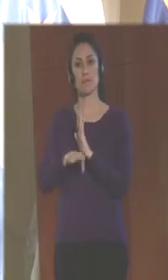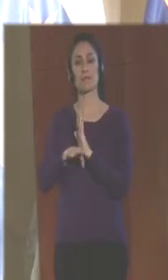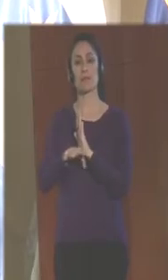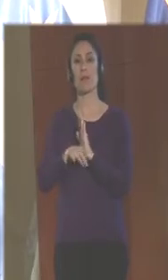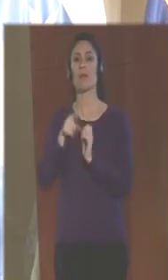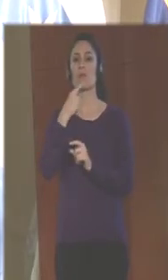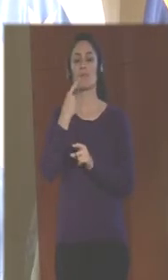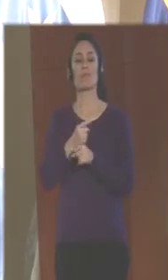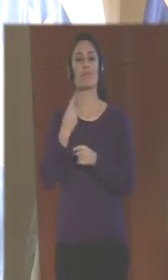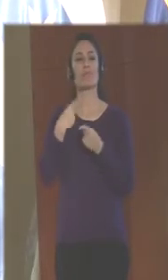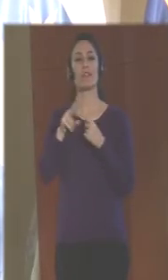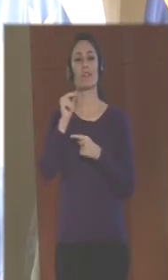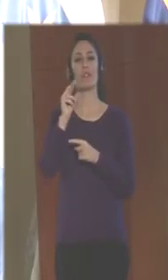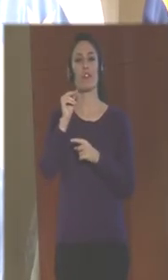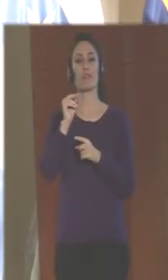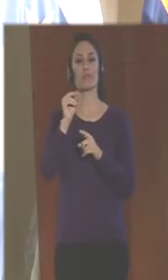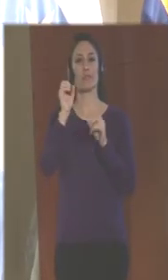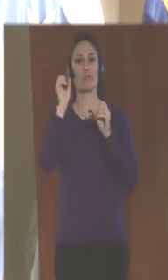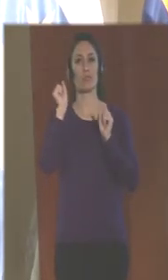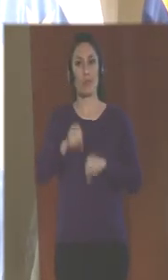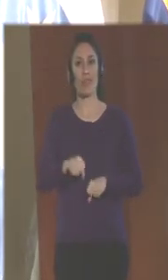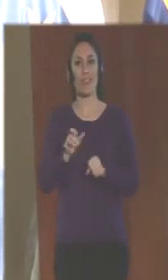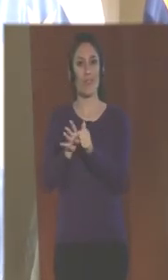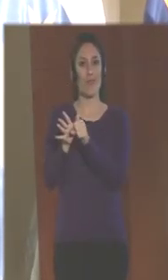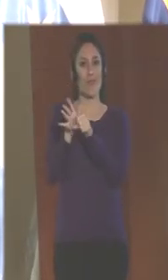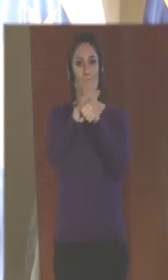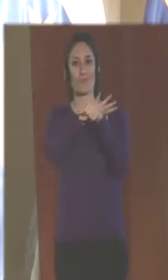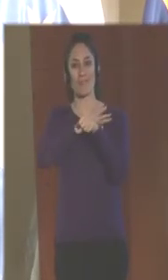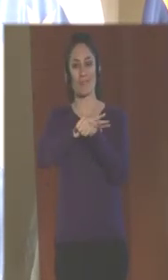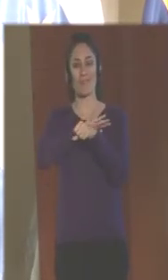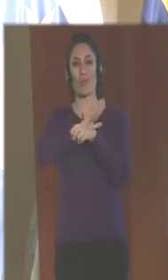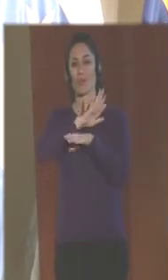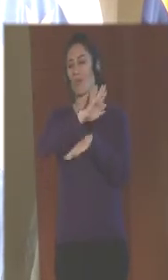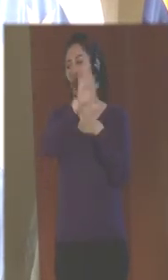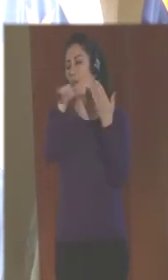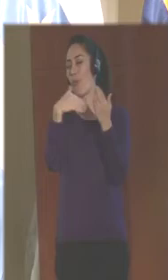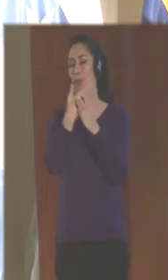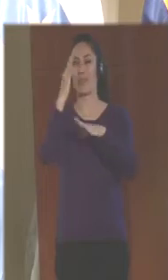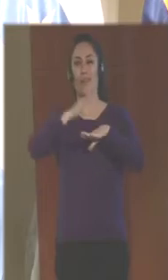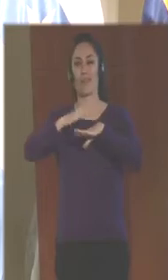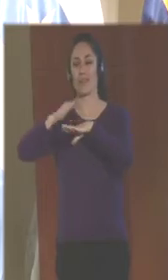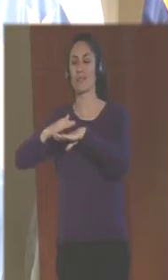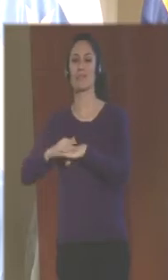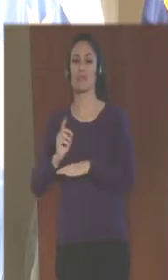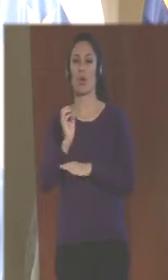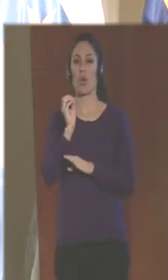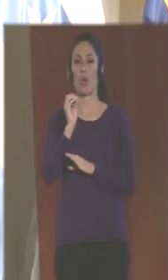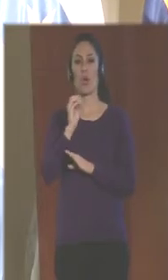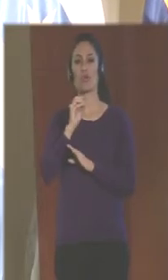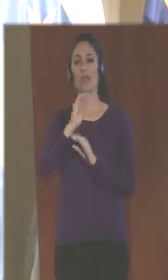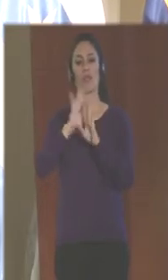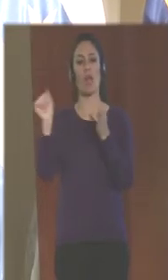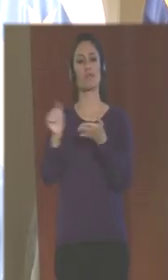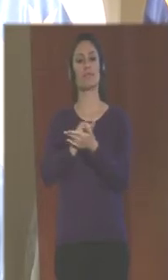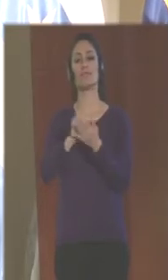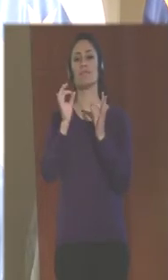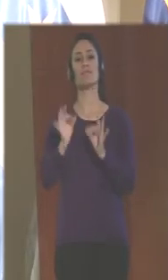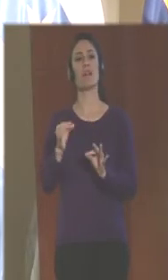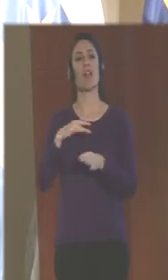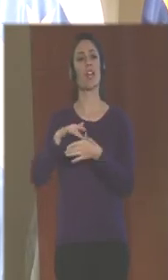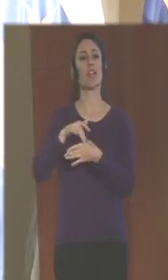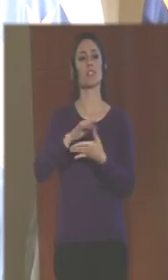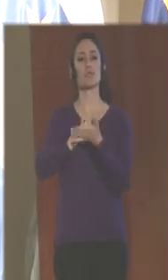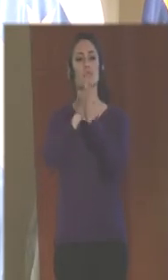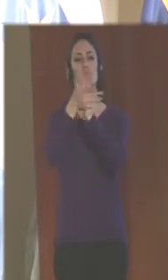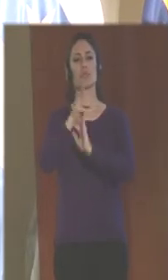not necessarily completely possible to have on all fronts a risk reduction, as